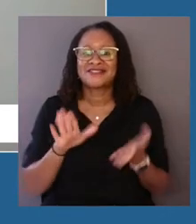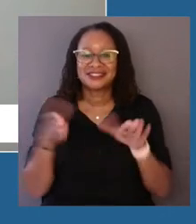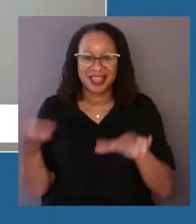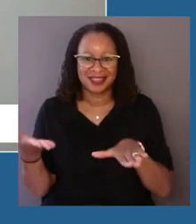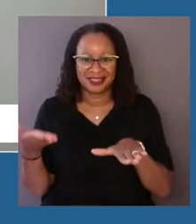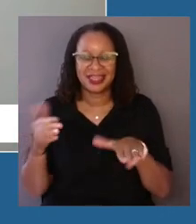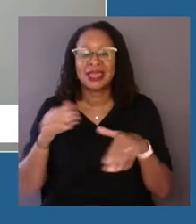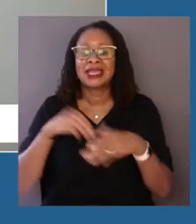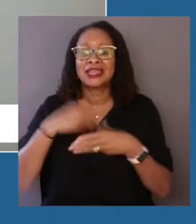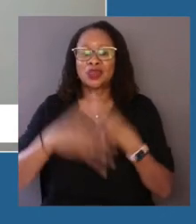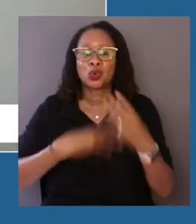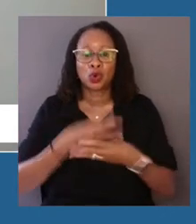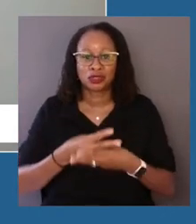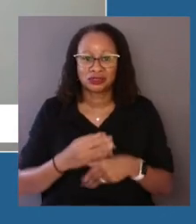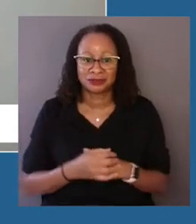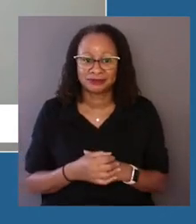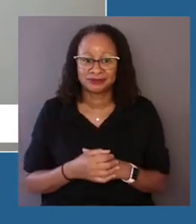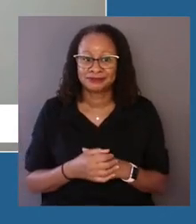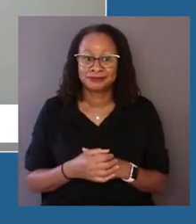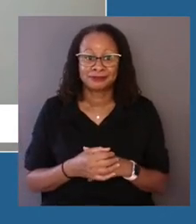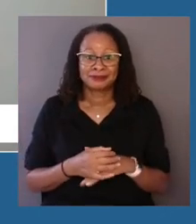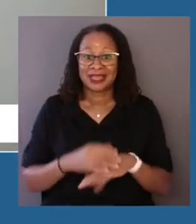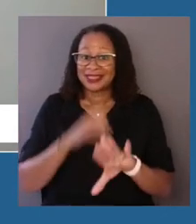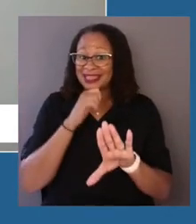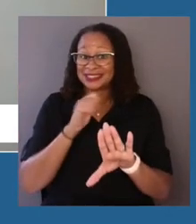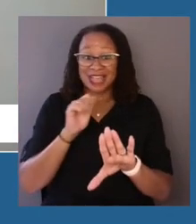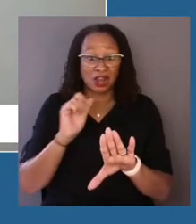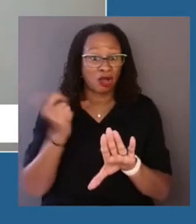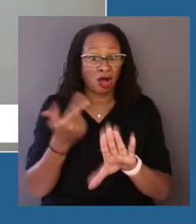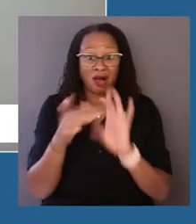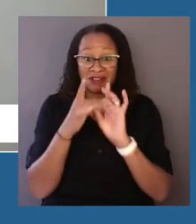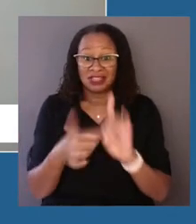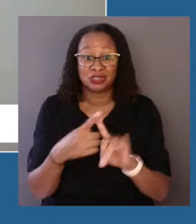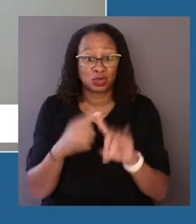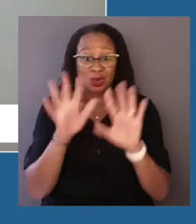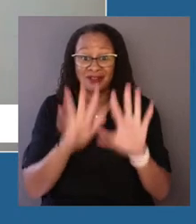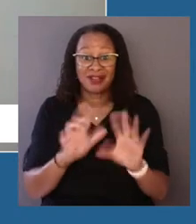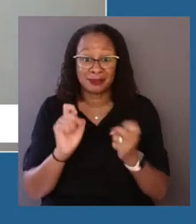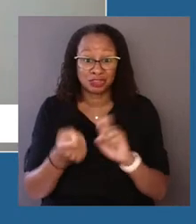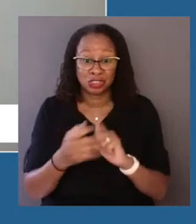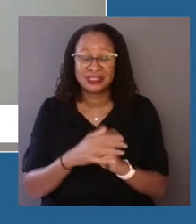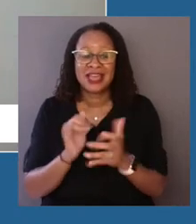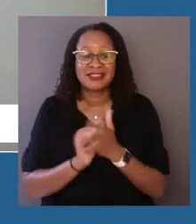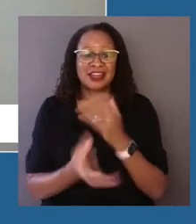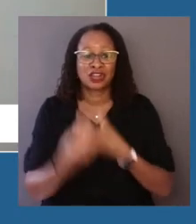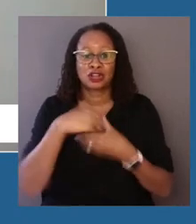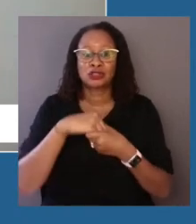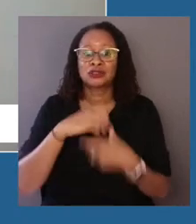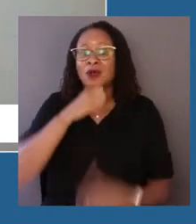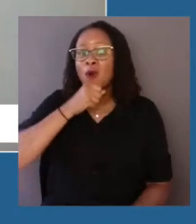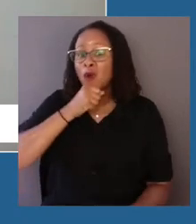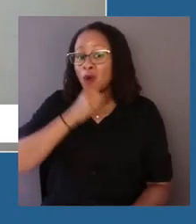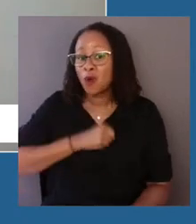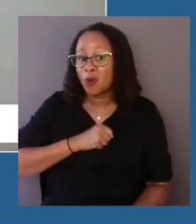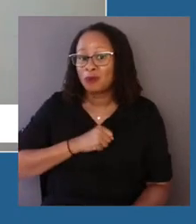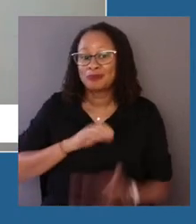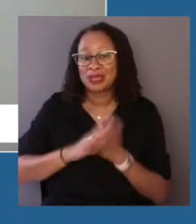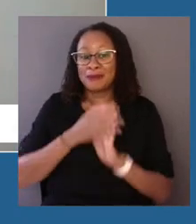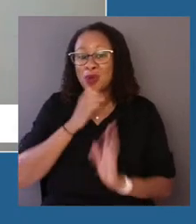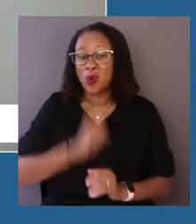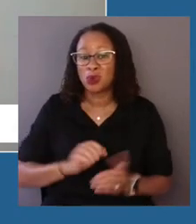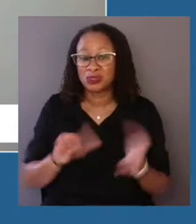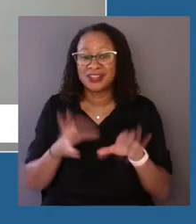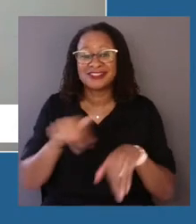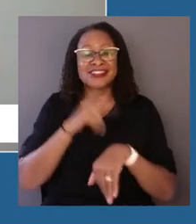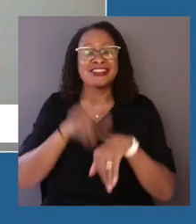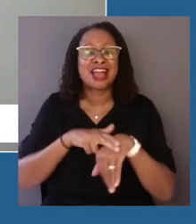world. That's not all climate change-related deaths, and that includes old age, quote unquote, natural causes.